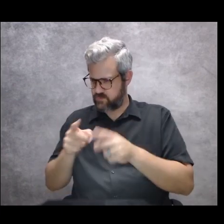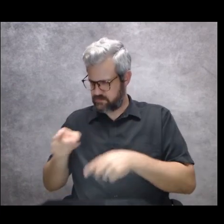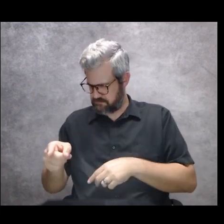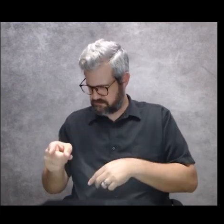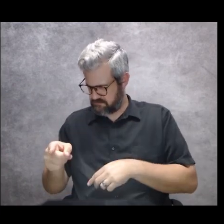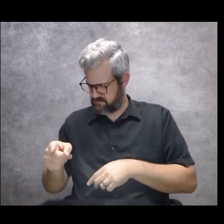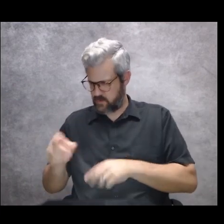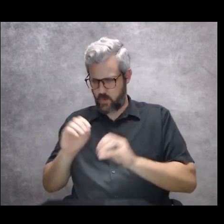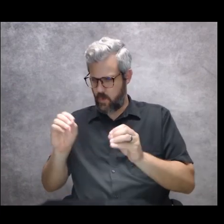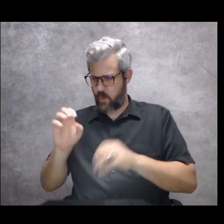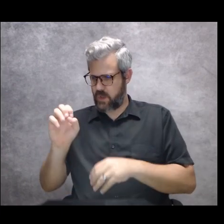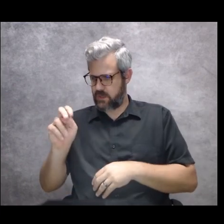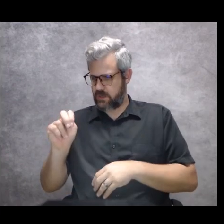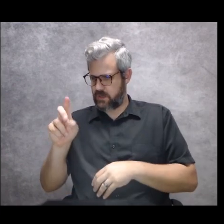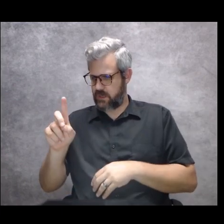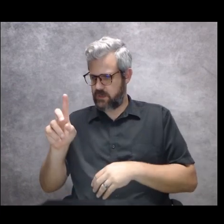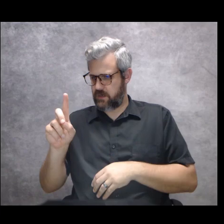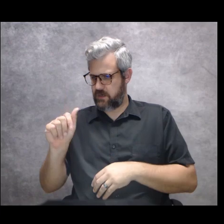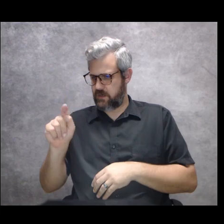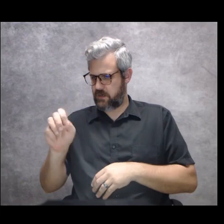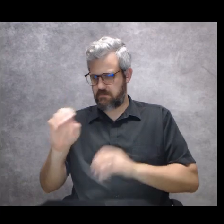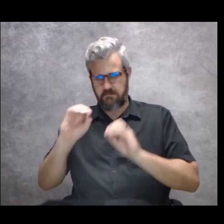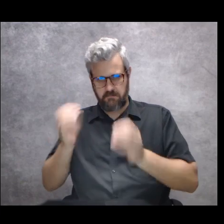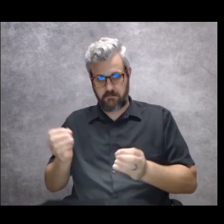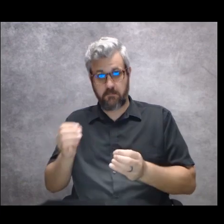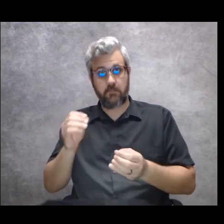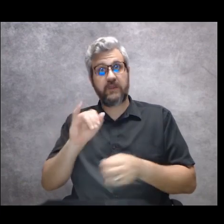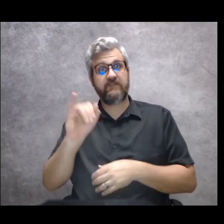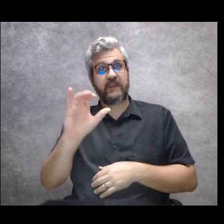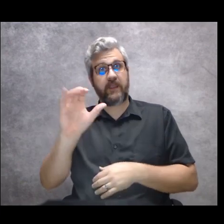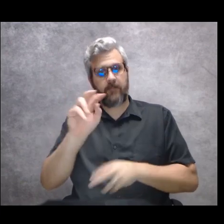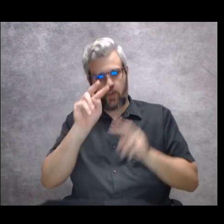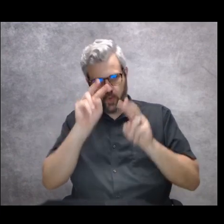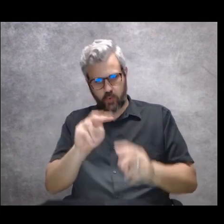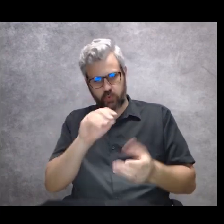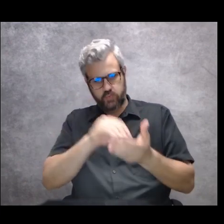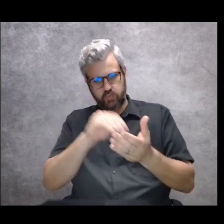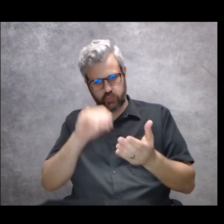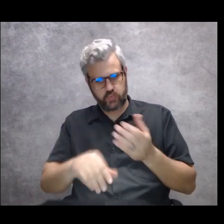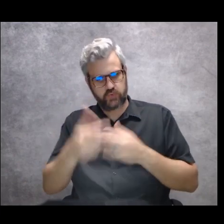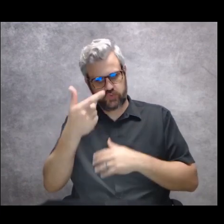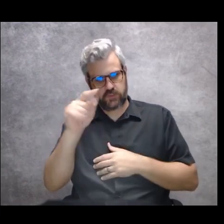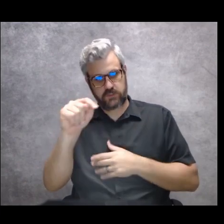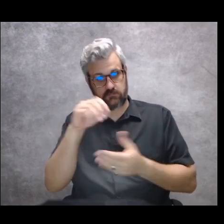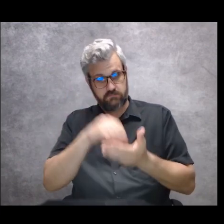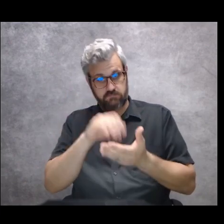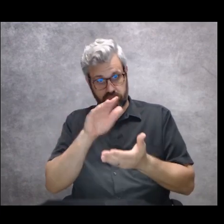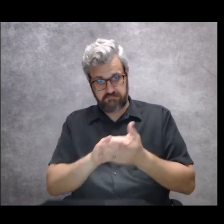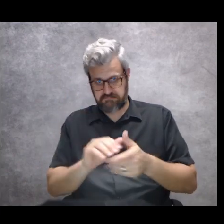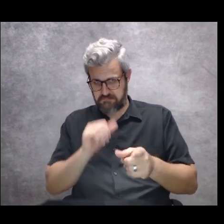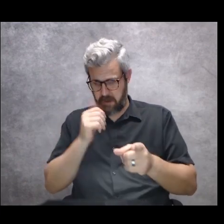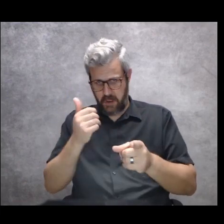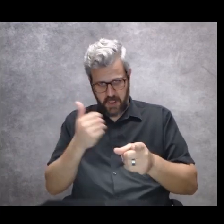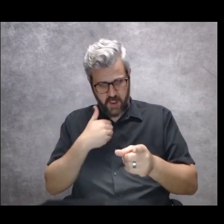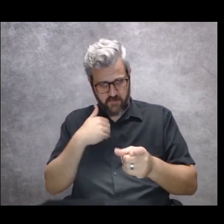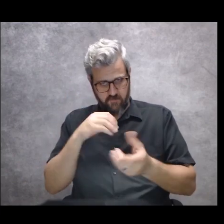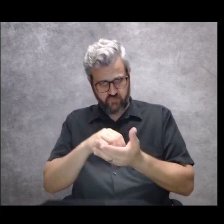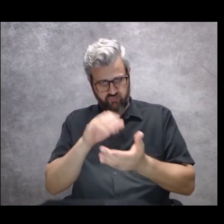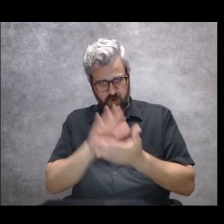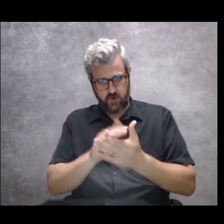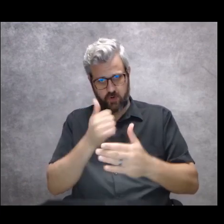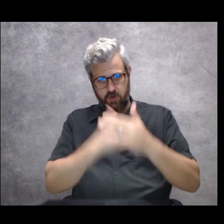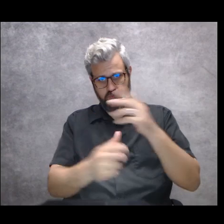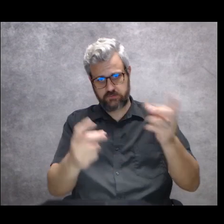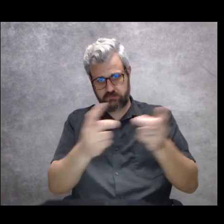Review the student's GT record in Infinite Campus. If they do not have a GT record for the district, check the Records